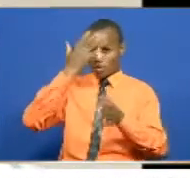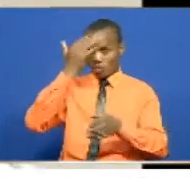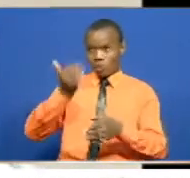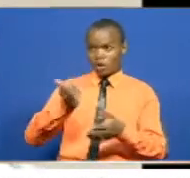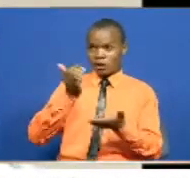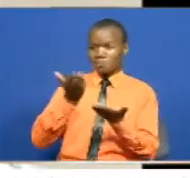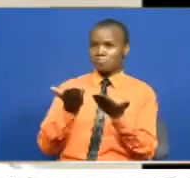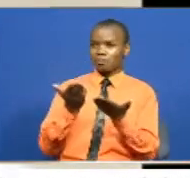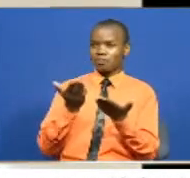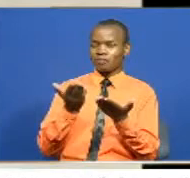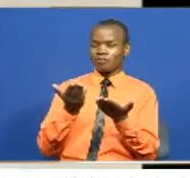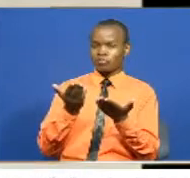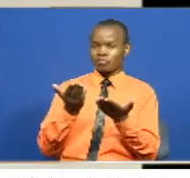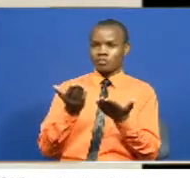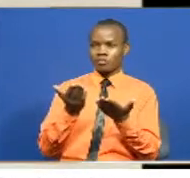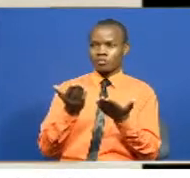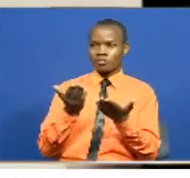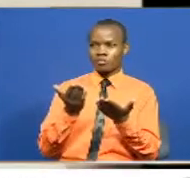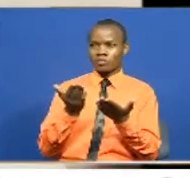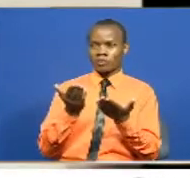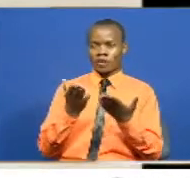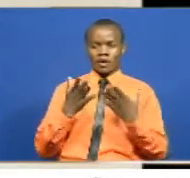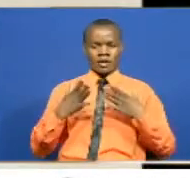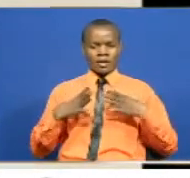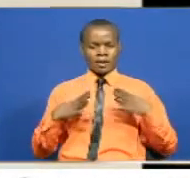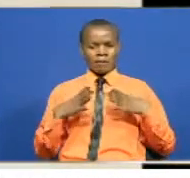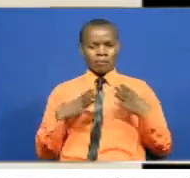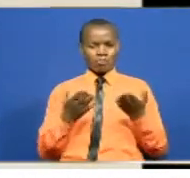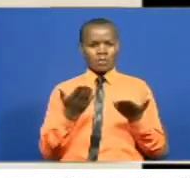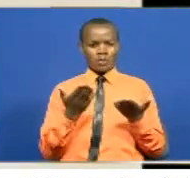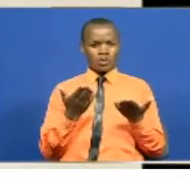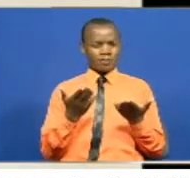not, if the people are not